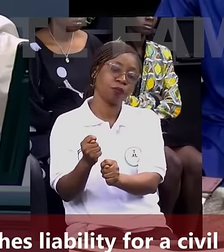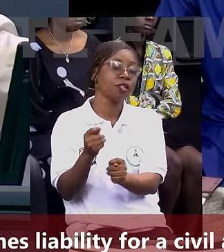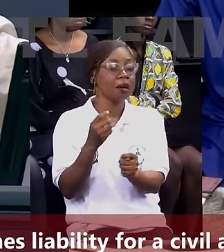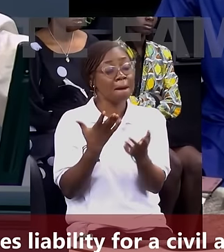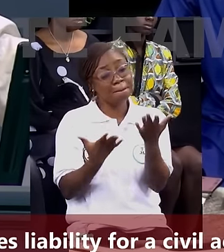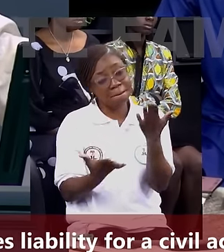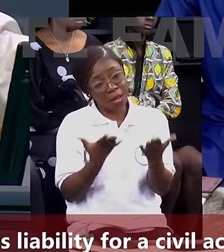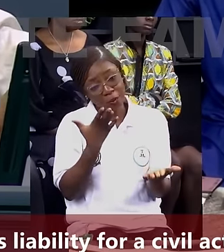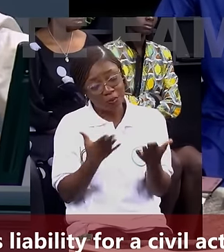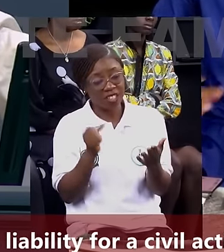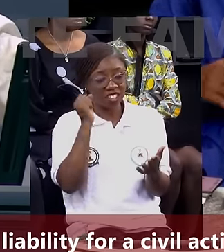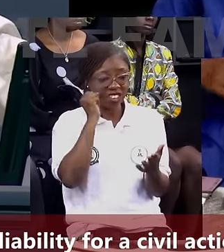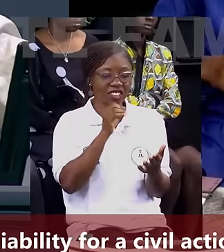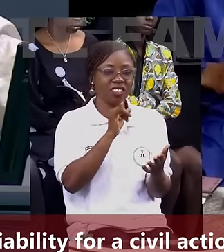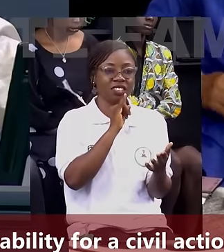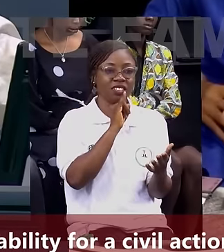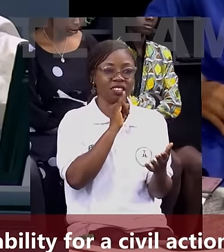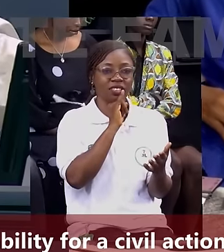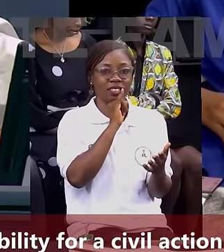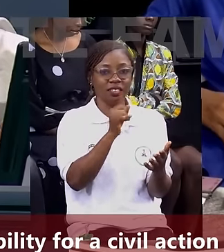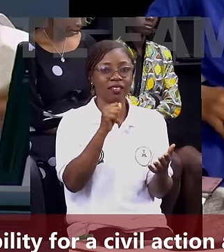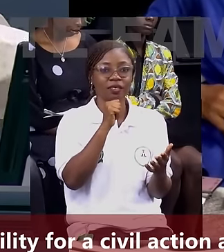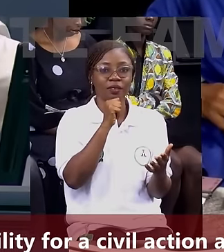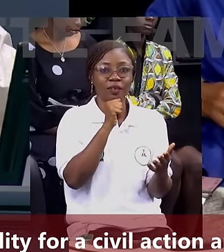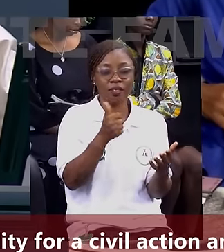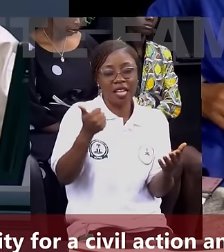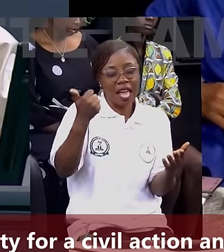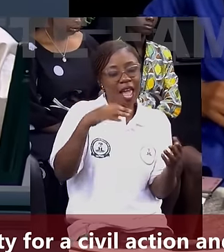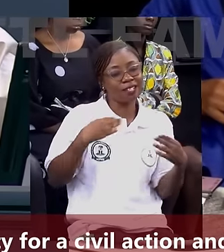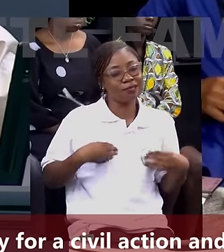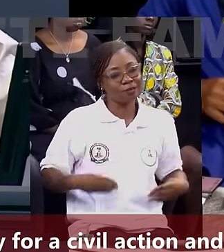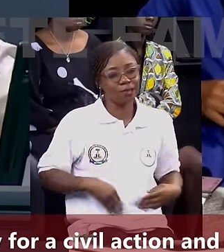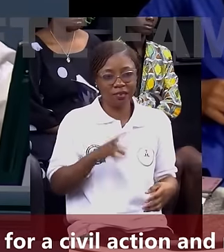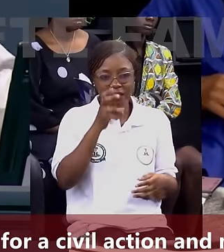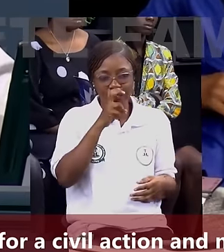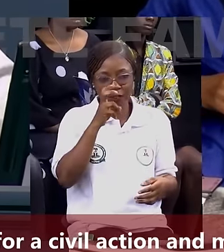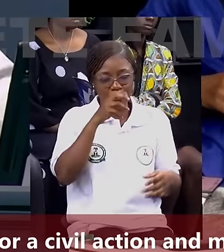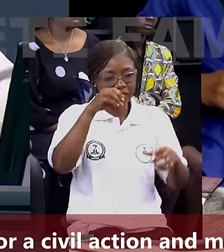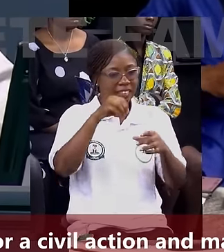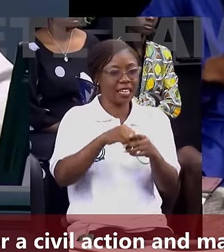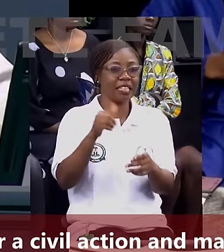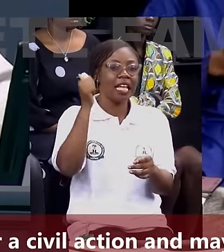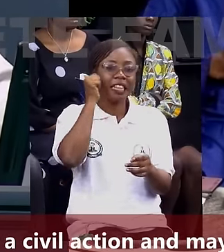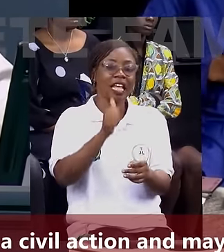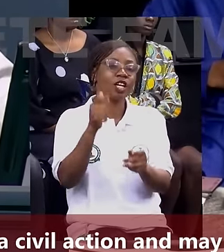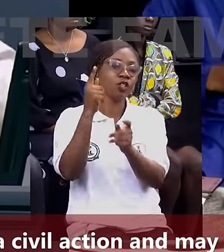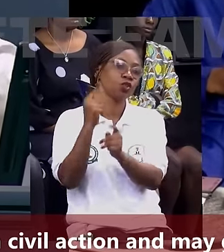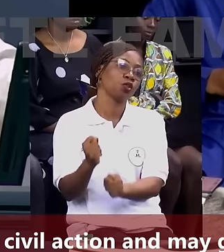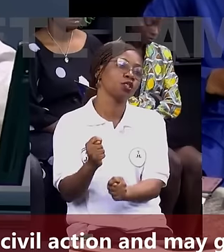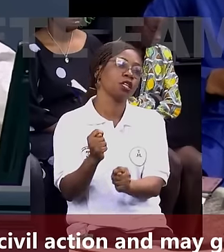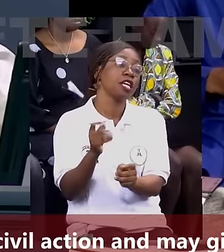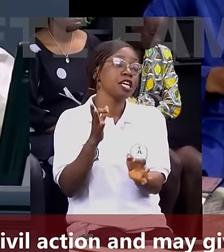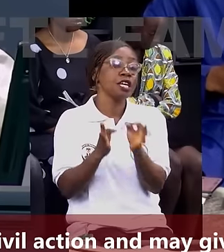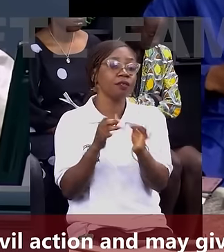it be say she no be in anybody serious as far as daily trust is concerned. If this